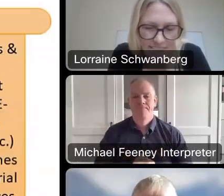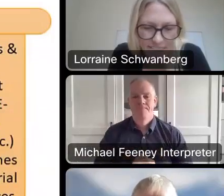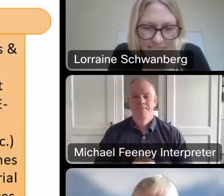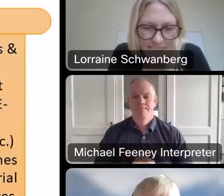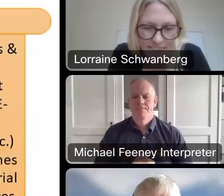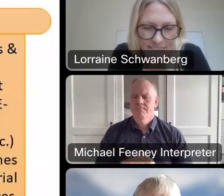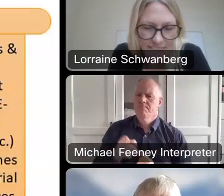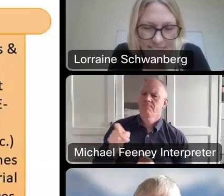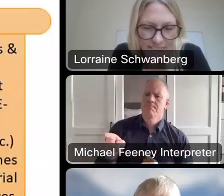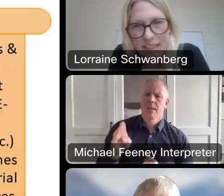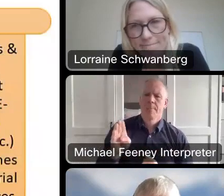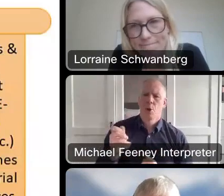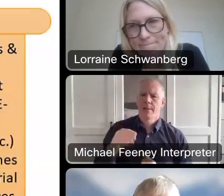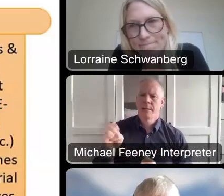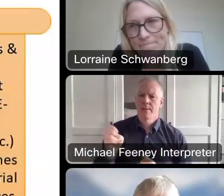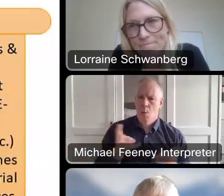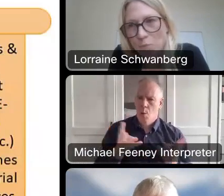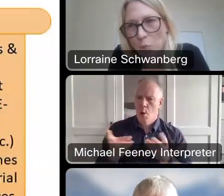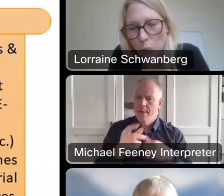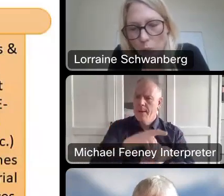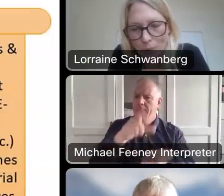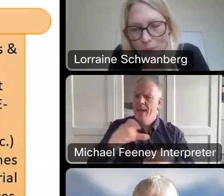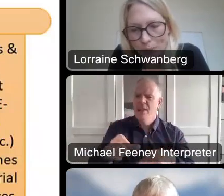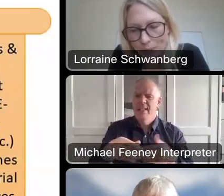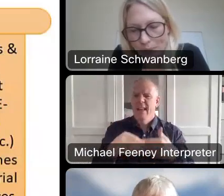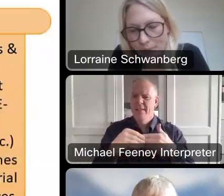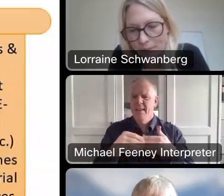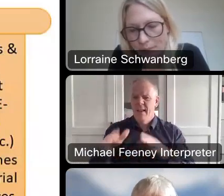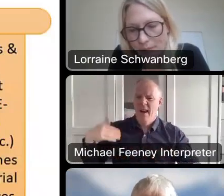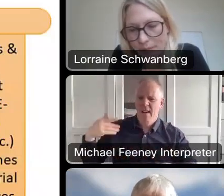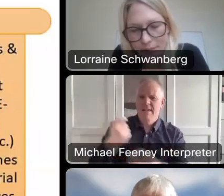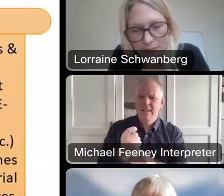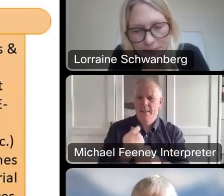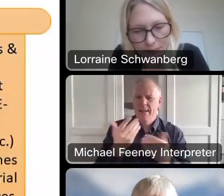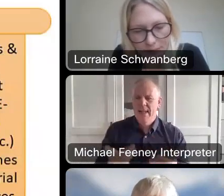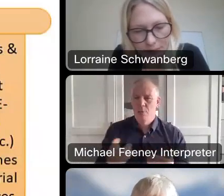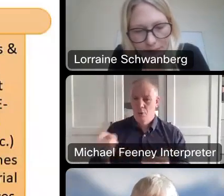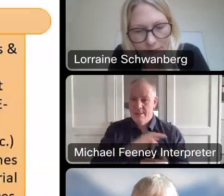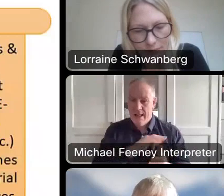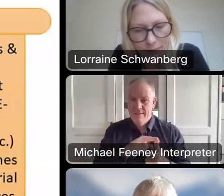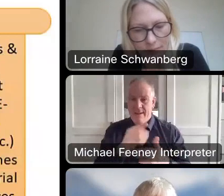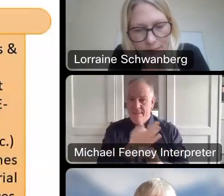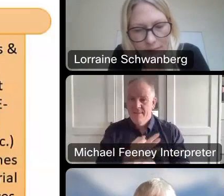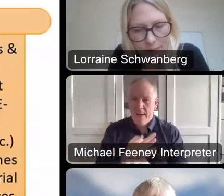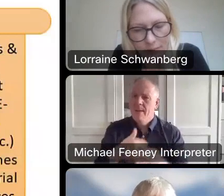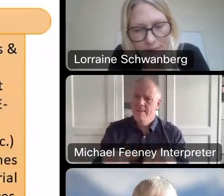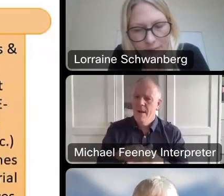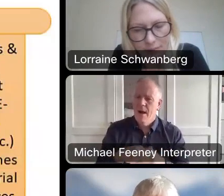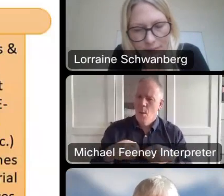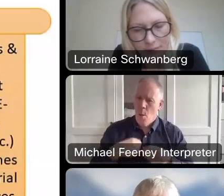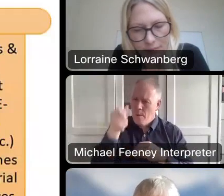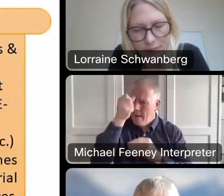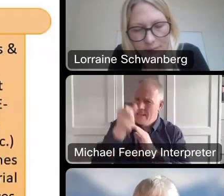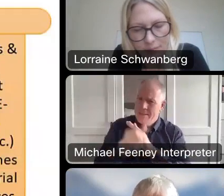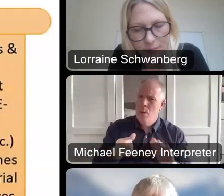Bernie, you've worked with Patients for Patient Safety now for a long time, and you and your family have had your own experience